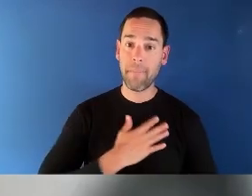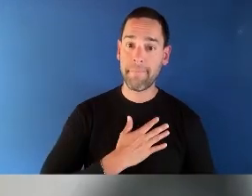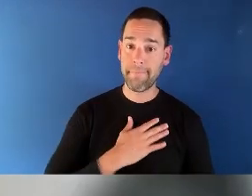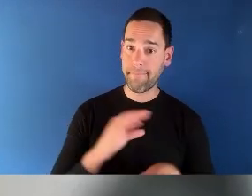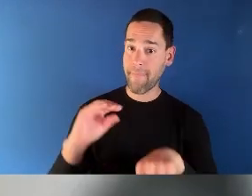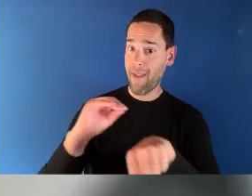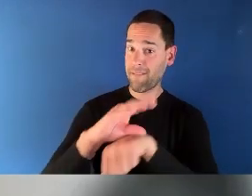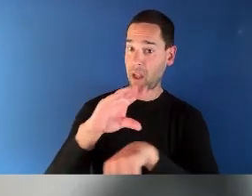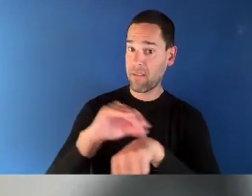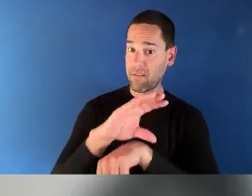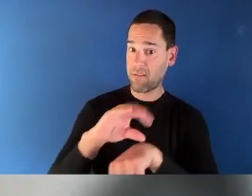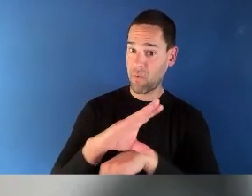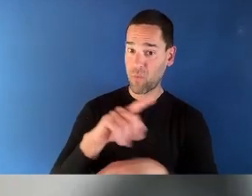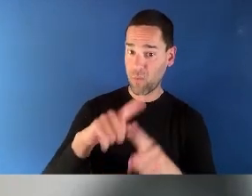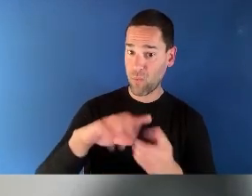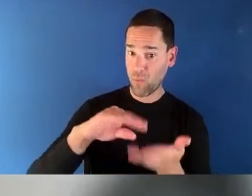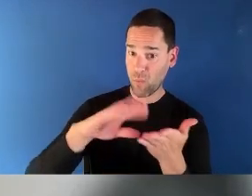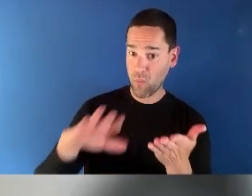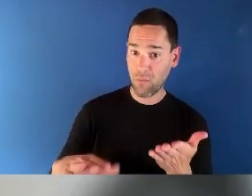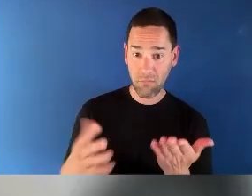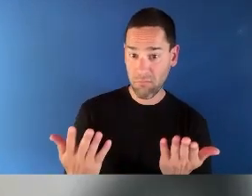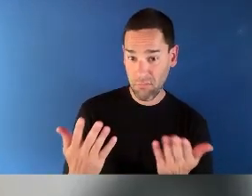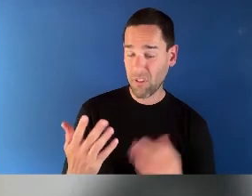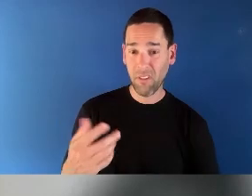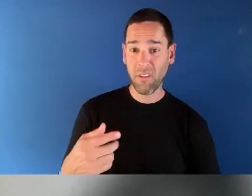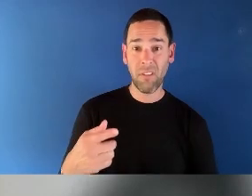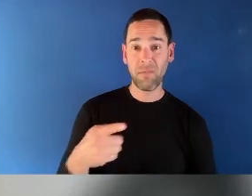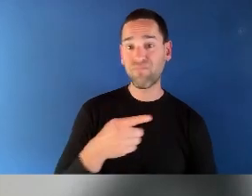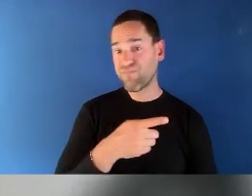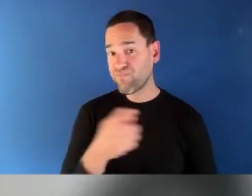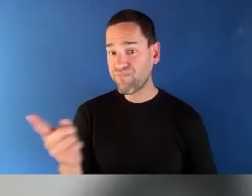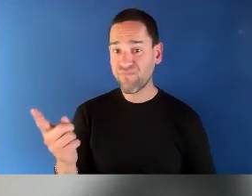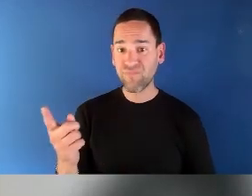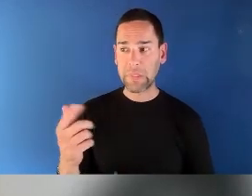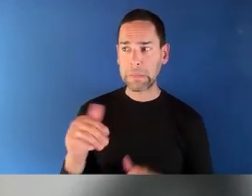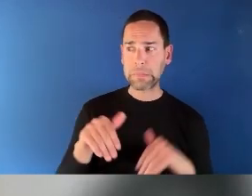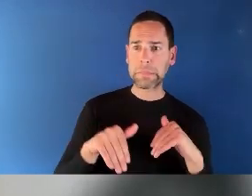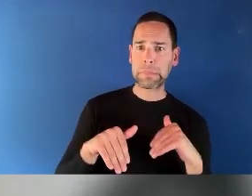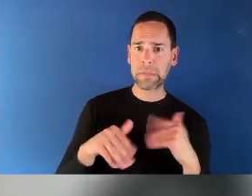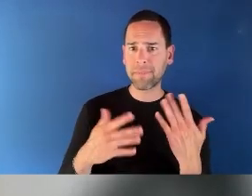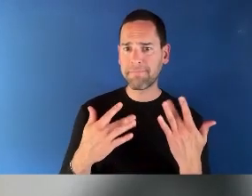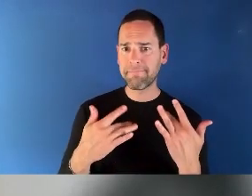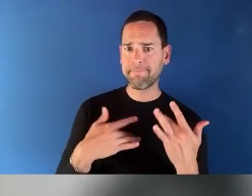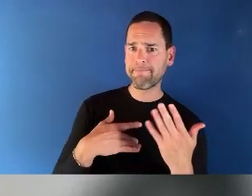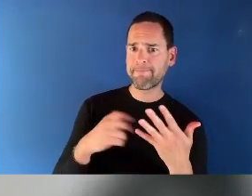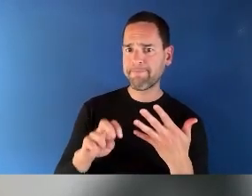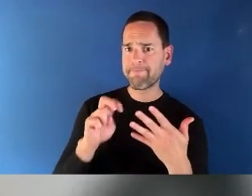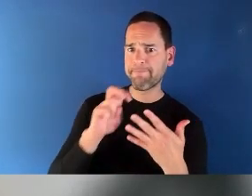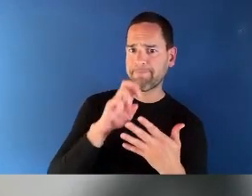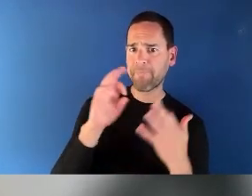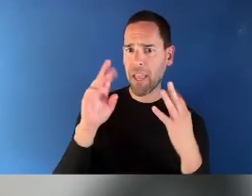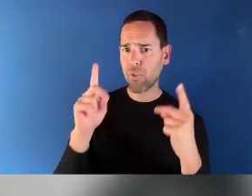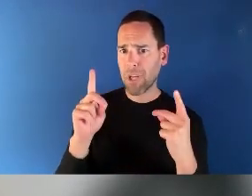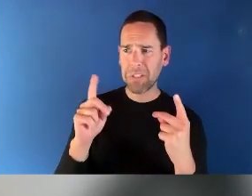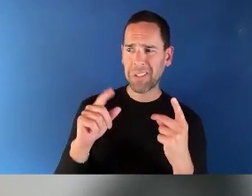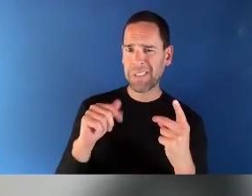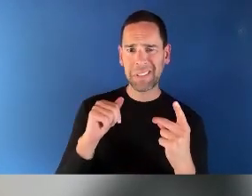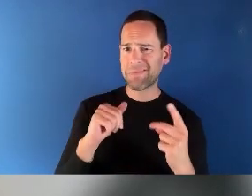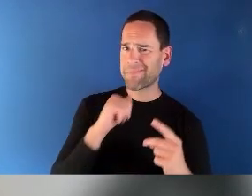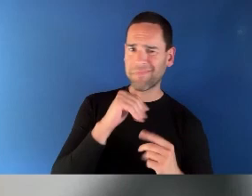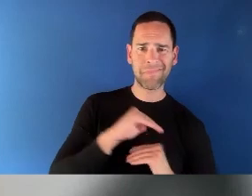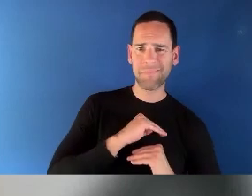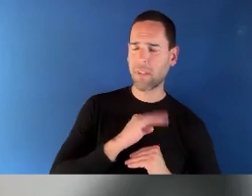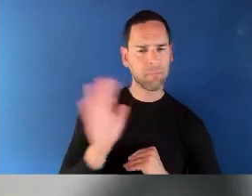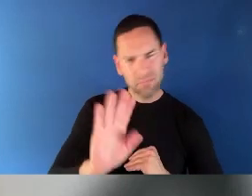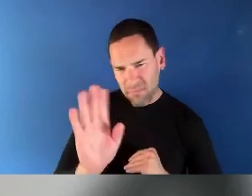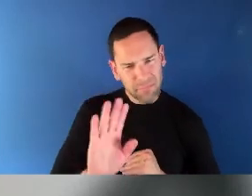my advice to students is not to go through your education unsatisfied. Unfortunately, not everyone is going to